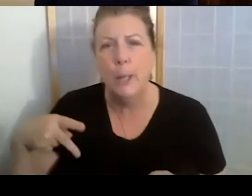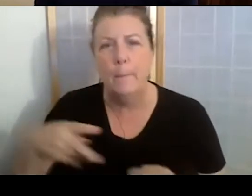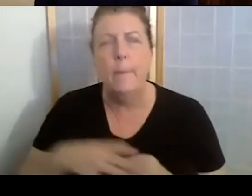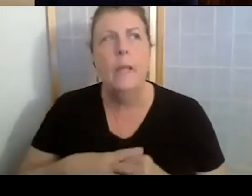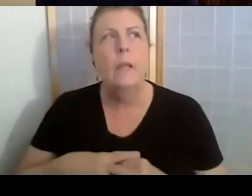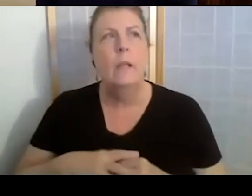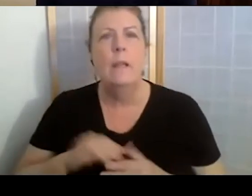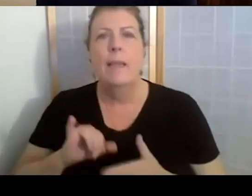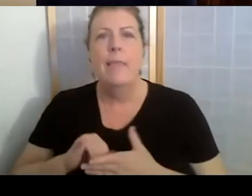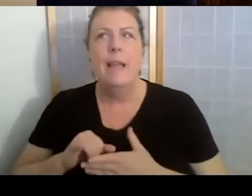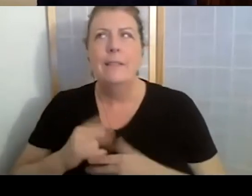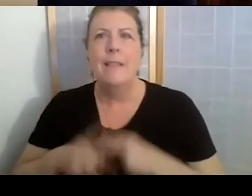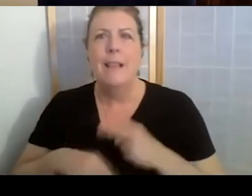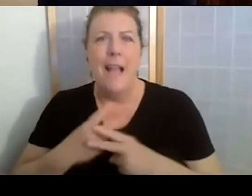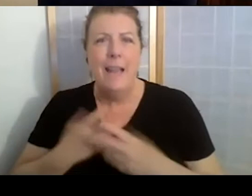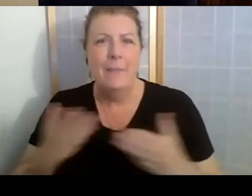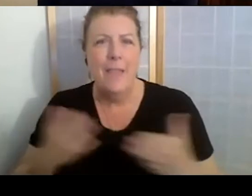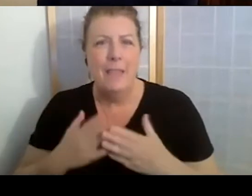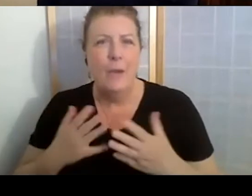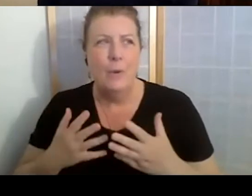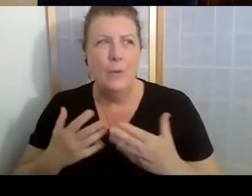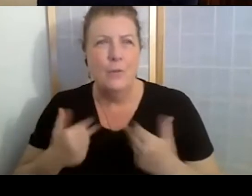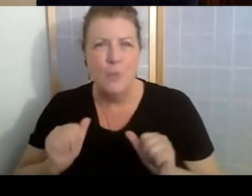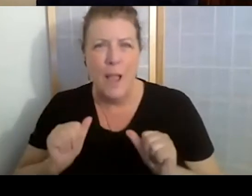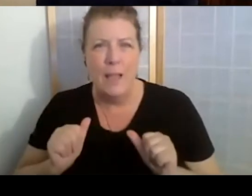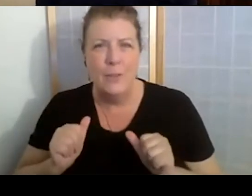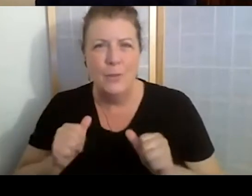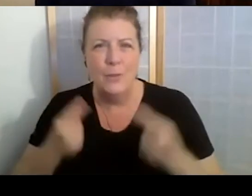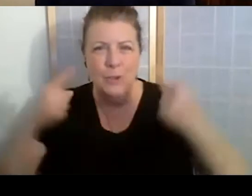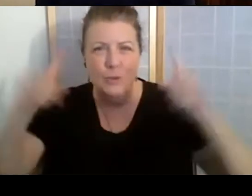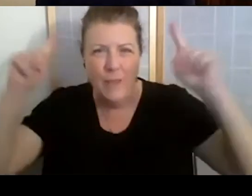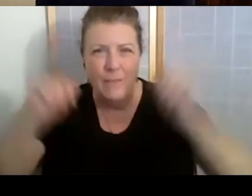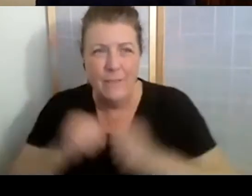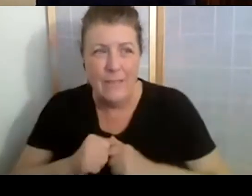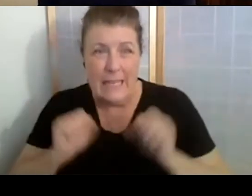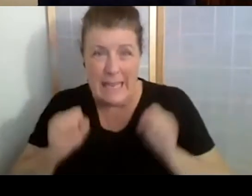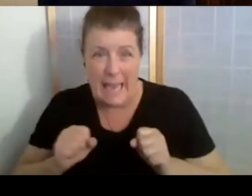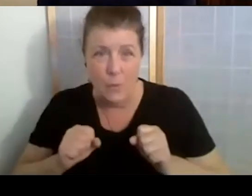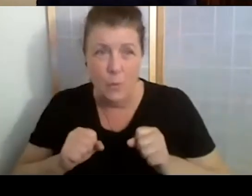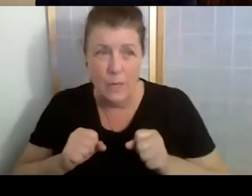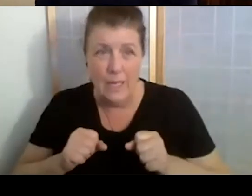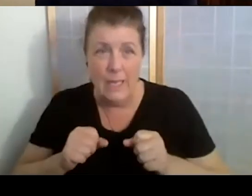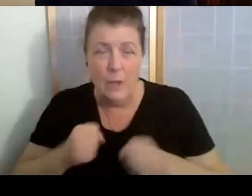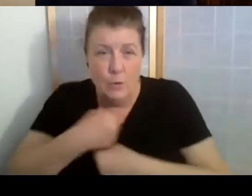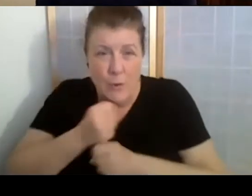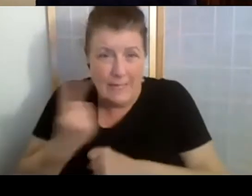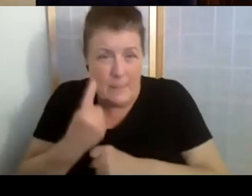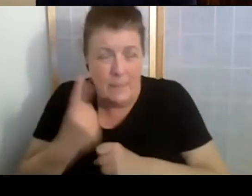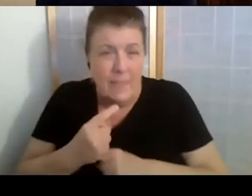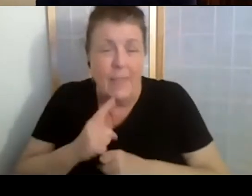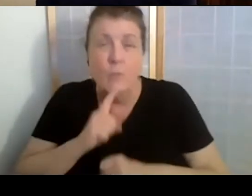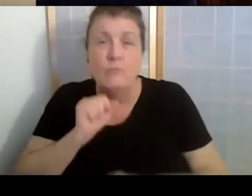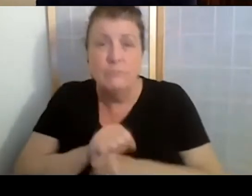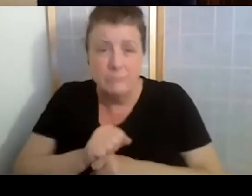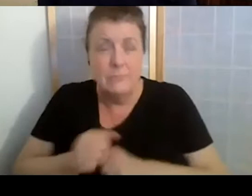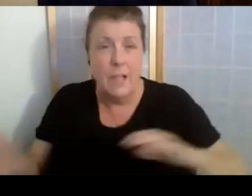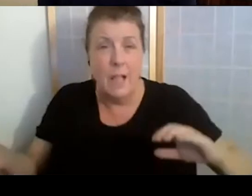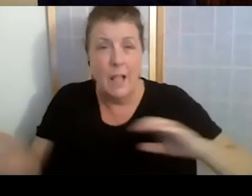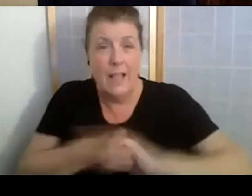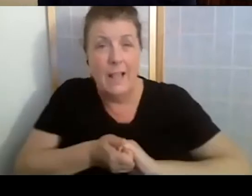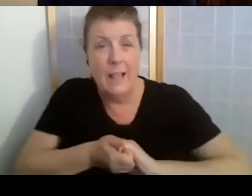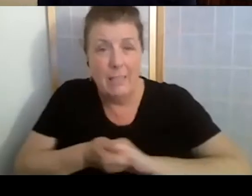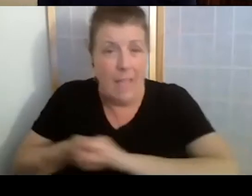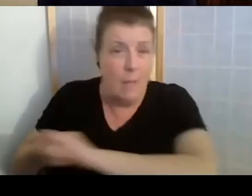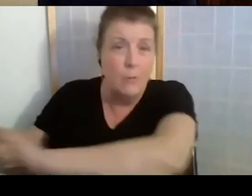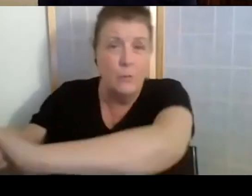process that is really a collective and a collaboration? I'm not saying this to be modest.